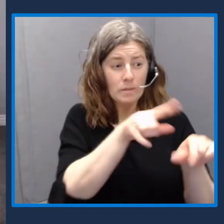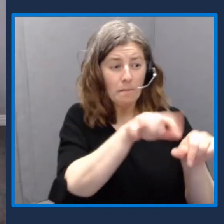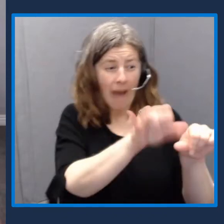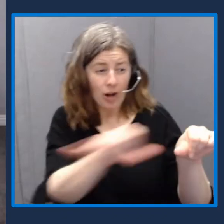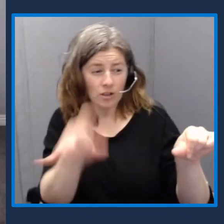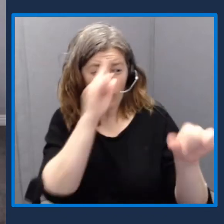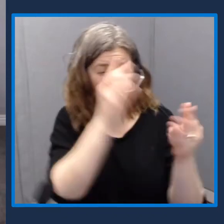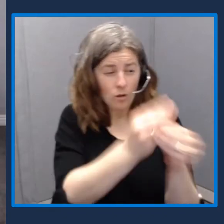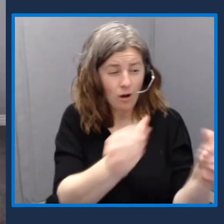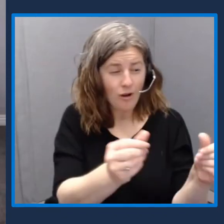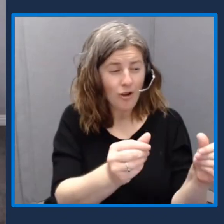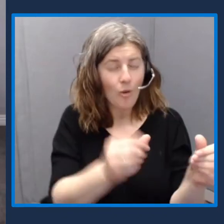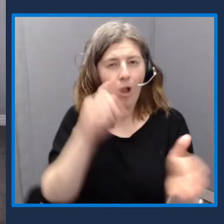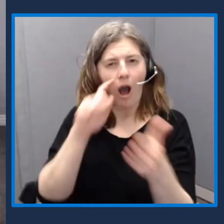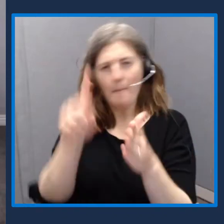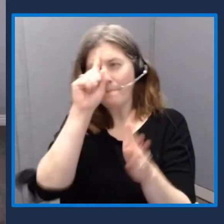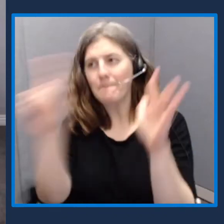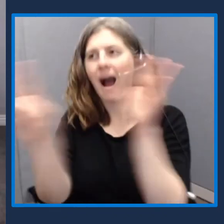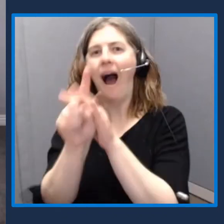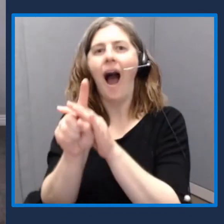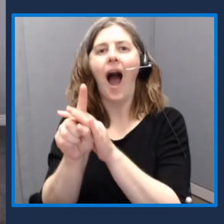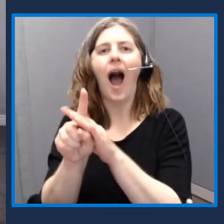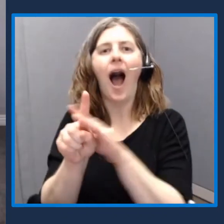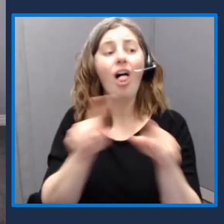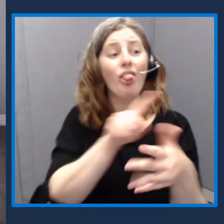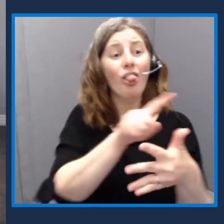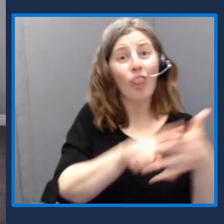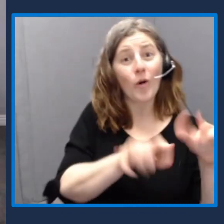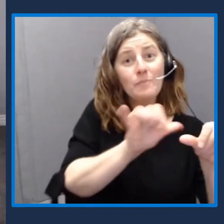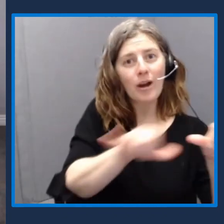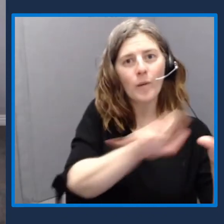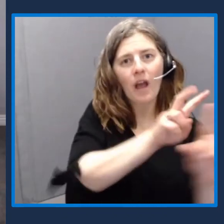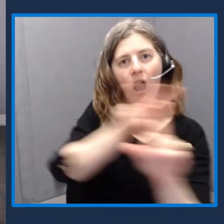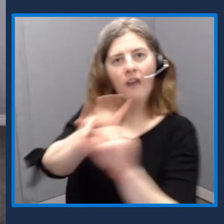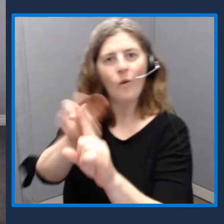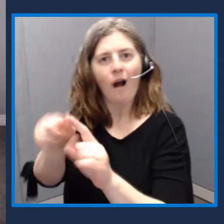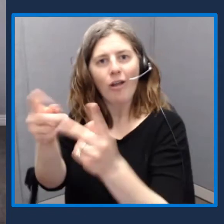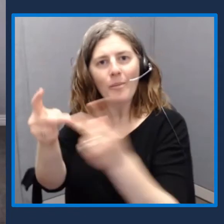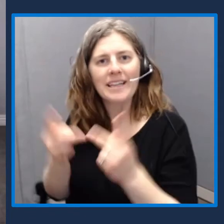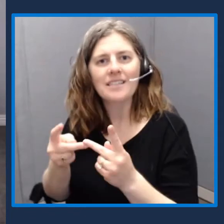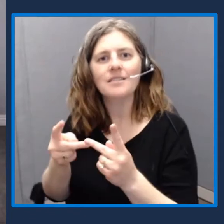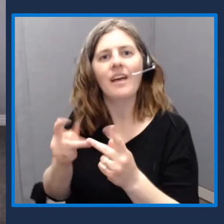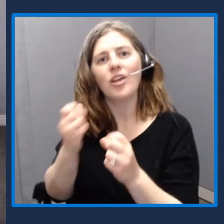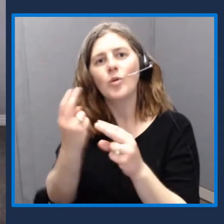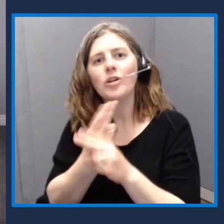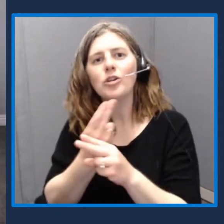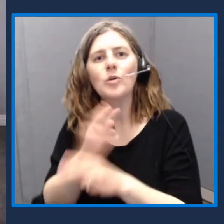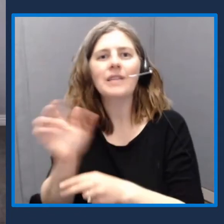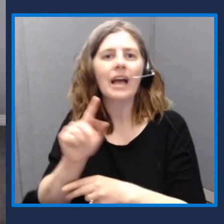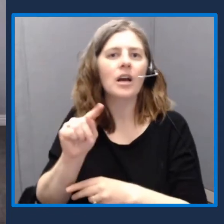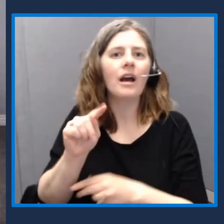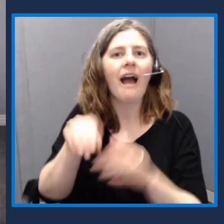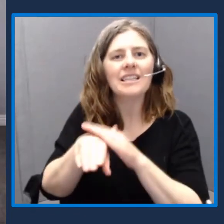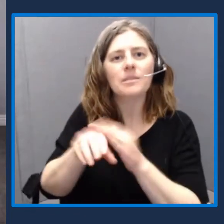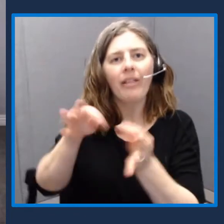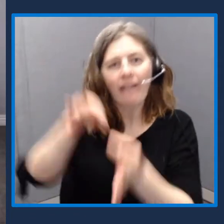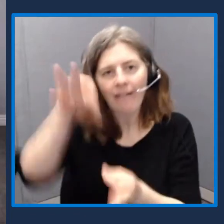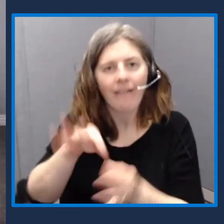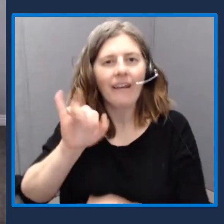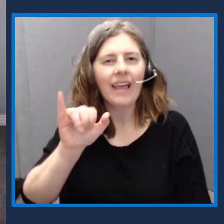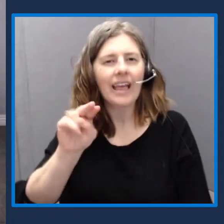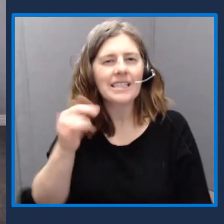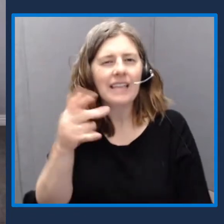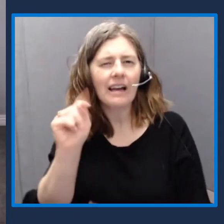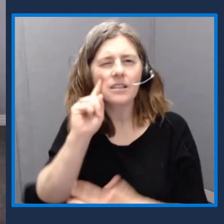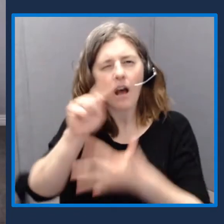start to see, aha, we can just apply those over time. Then you can use tools like Accessibility Insights and others to kind of verify, oh,